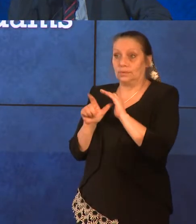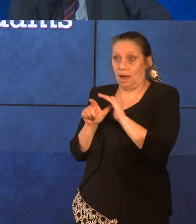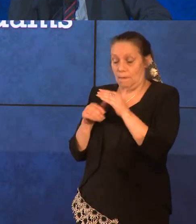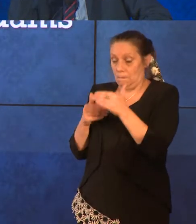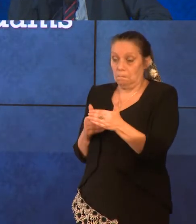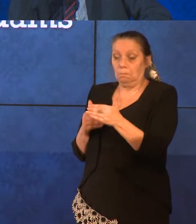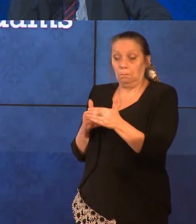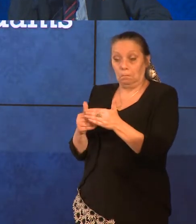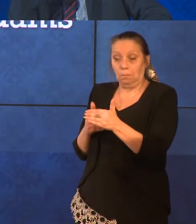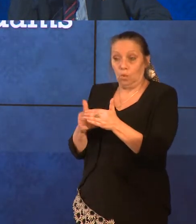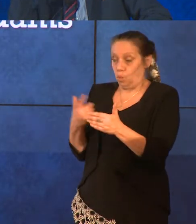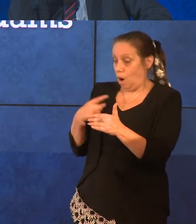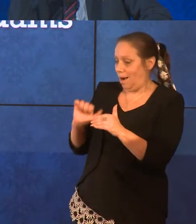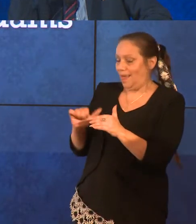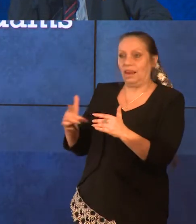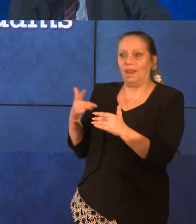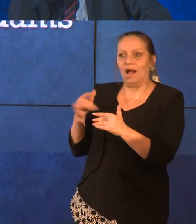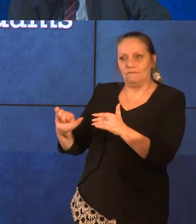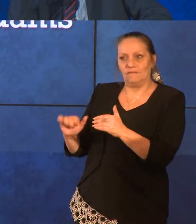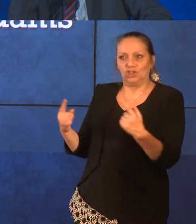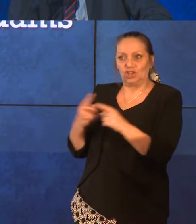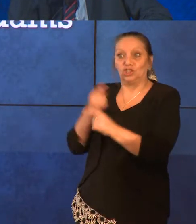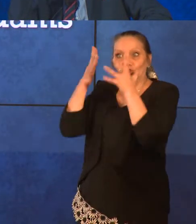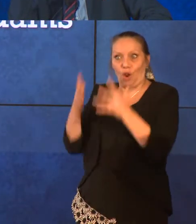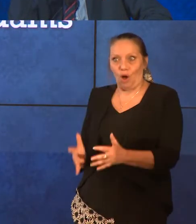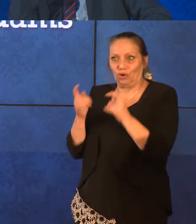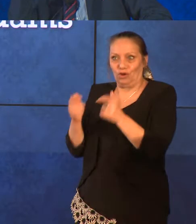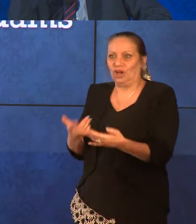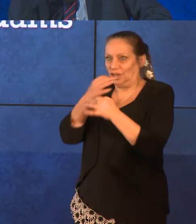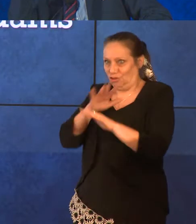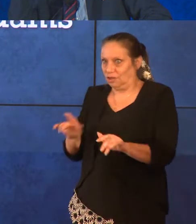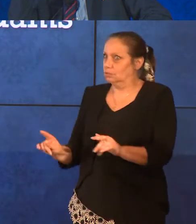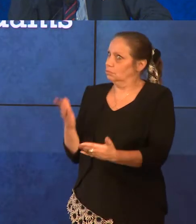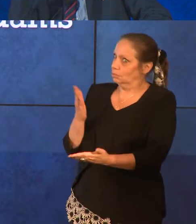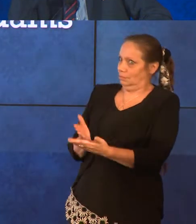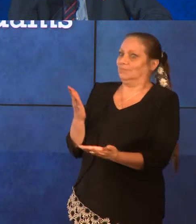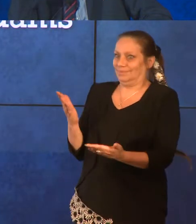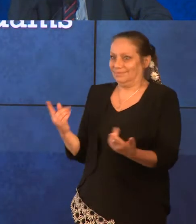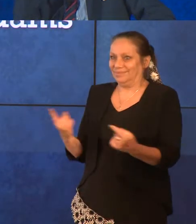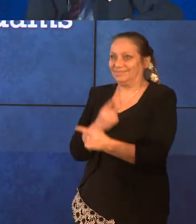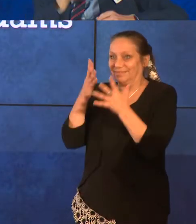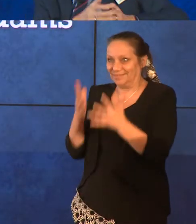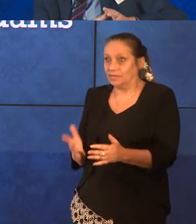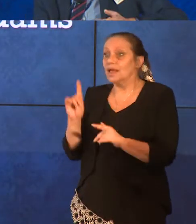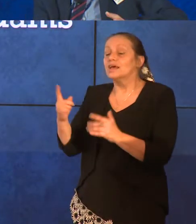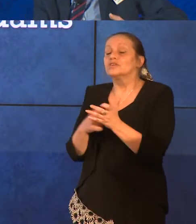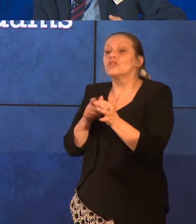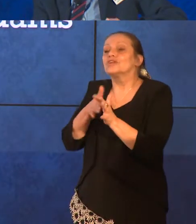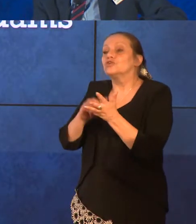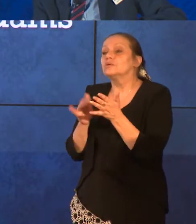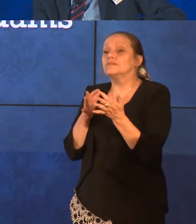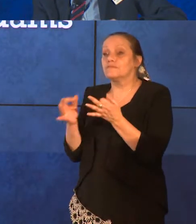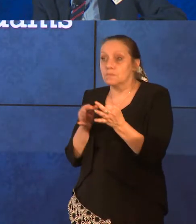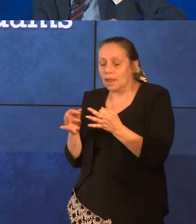time because life changes a lot in those early childhood years. And then the terms of that